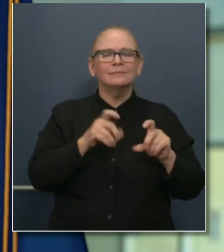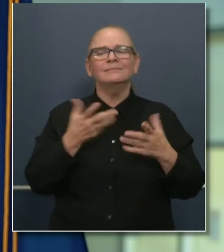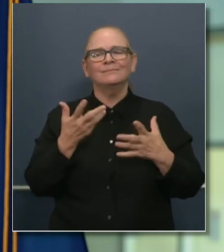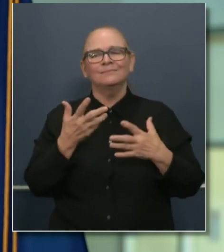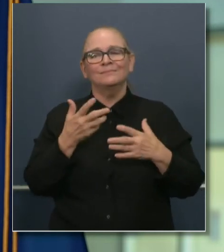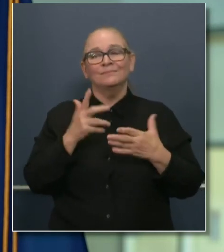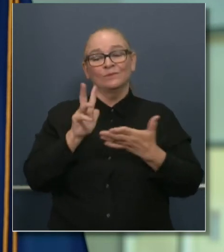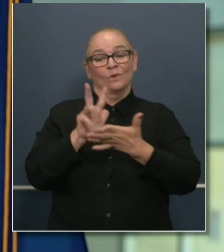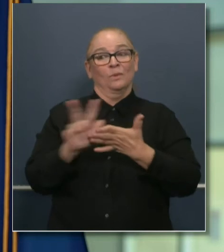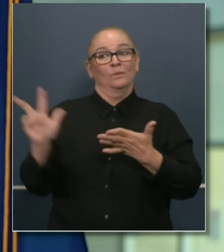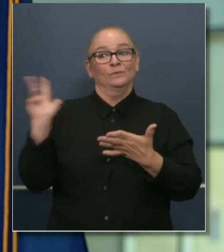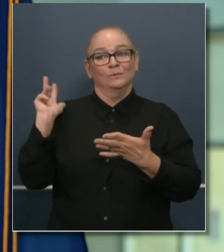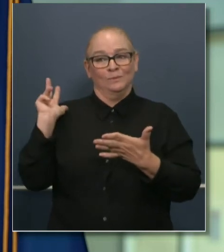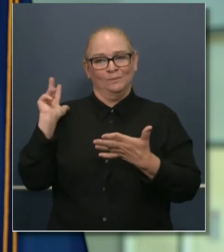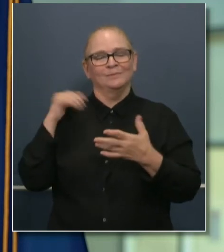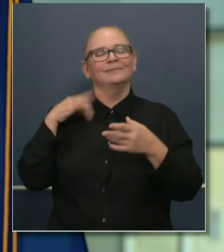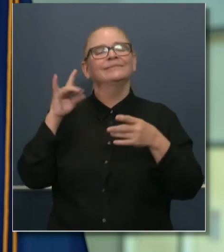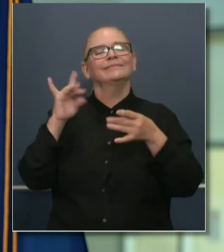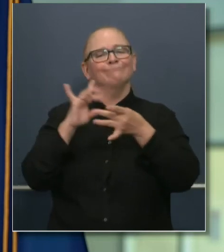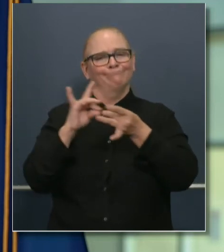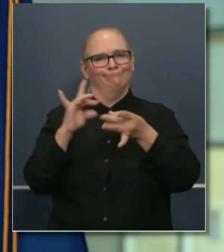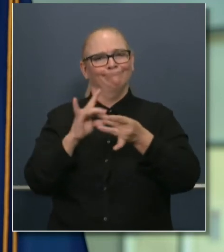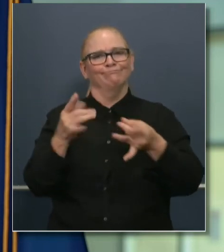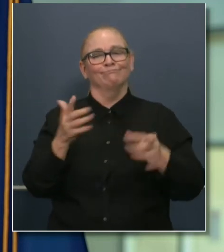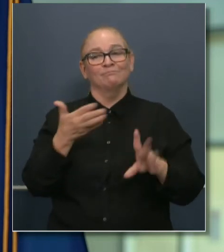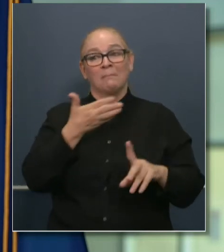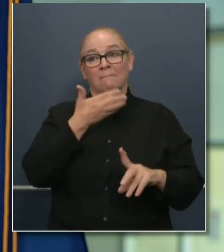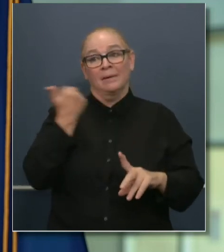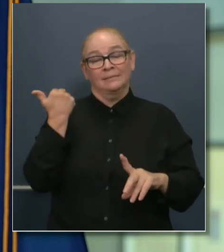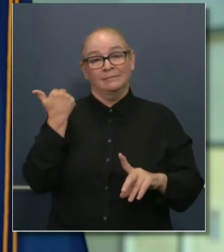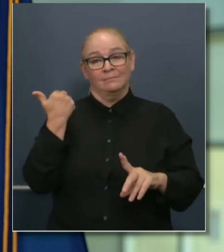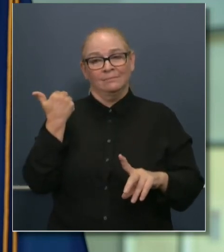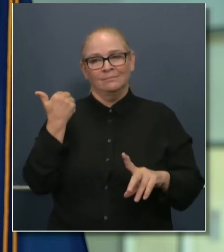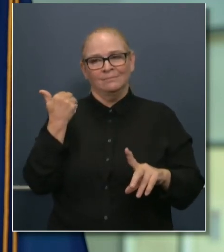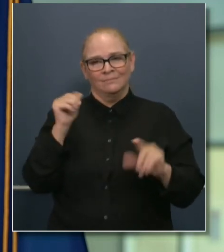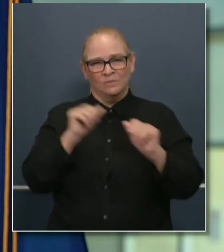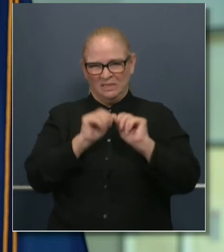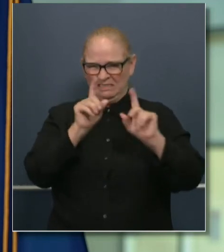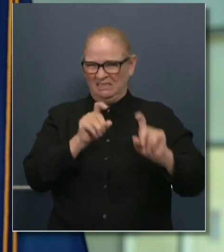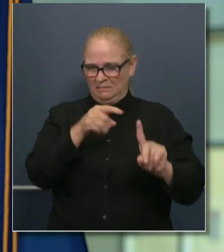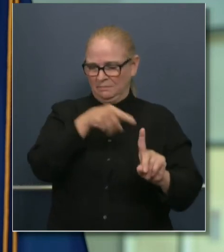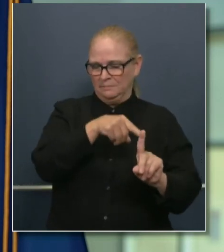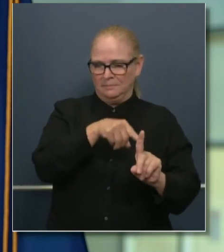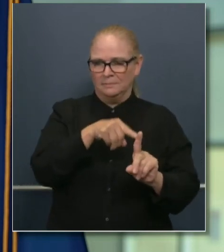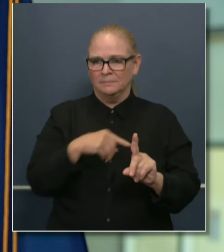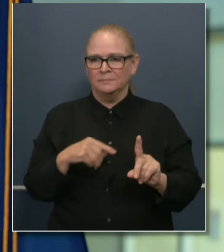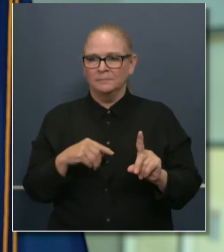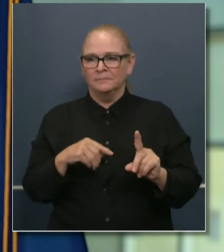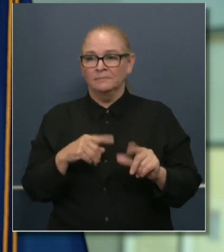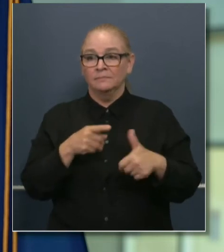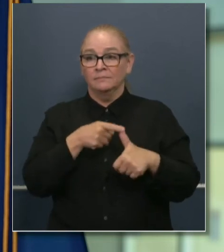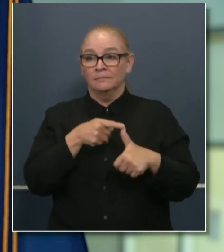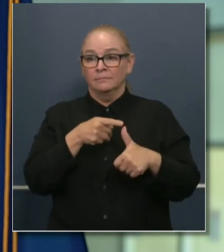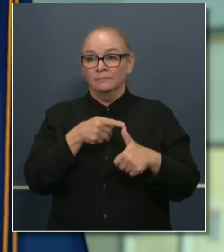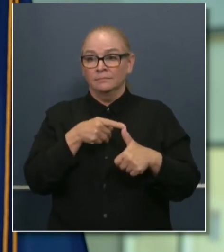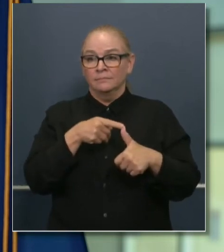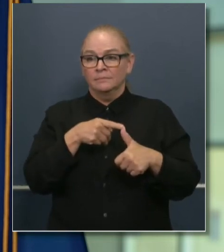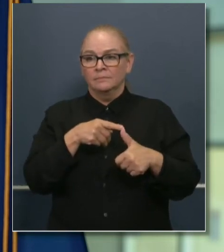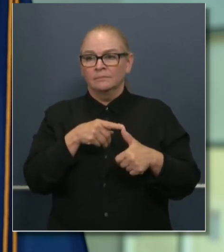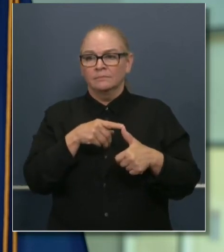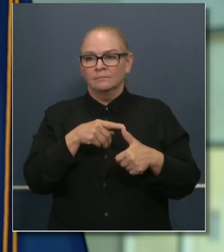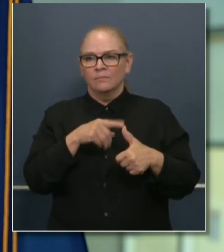prioritization criteria, not just who should be tested, but which labs should be run first. We've been